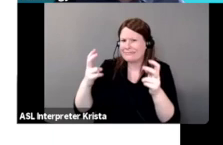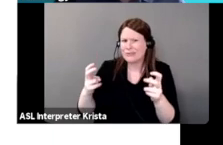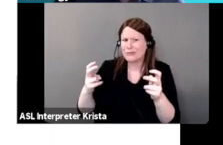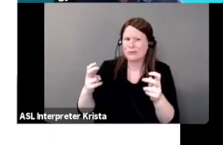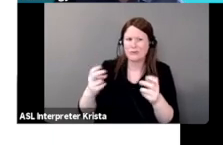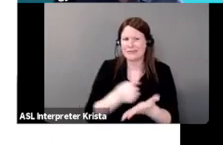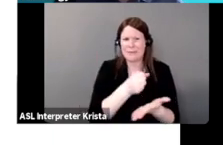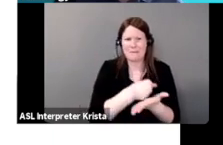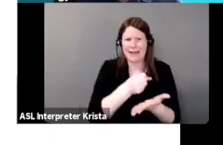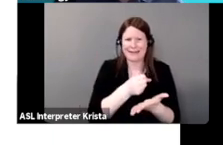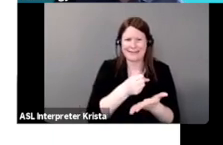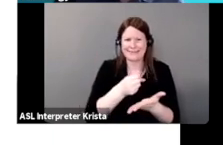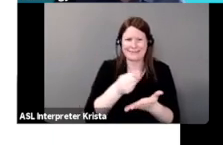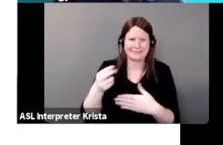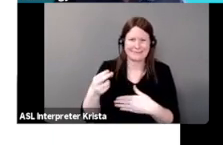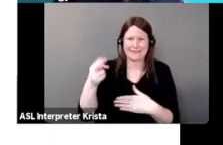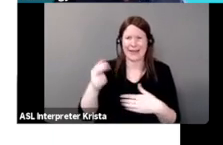please talk to me afterwards.